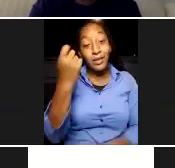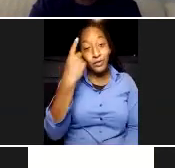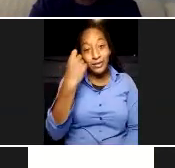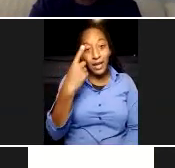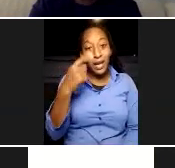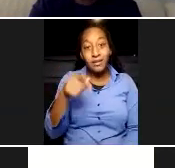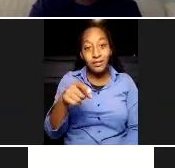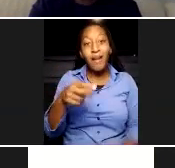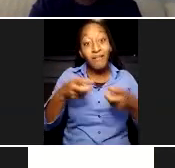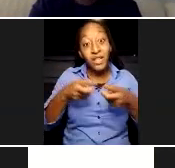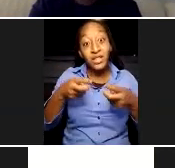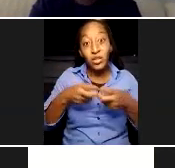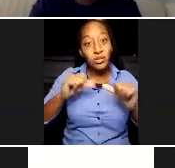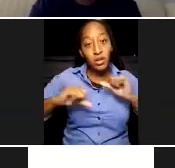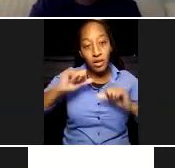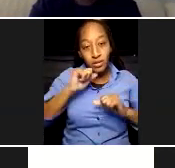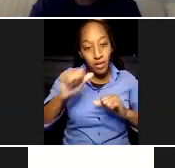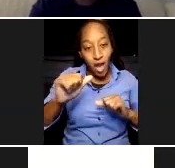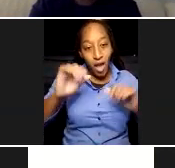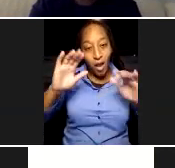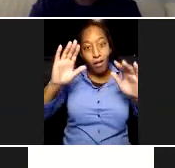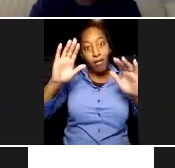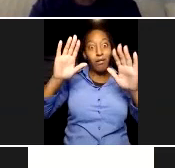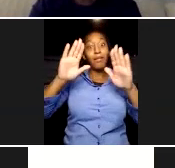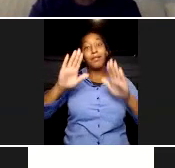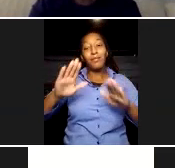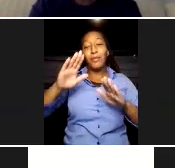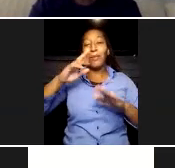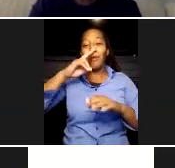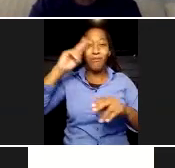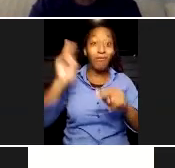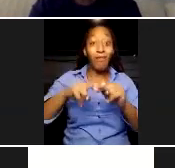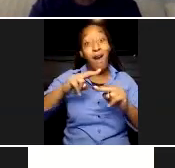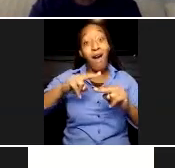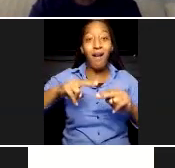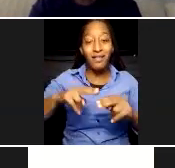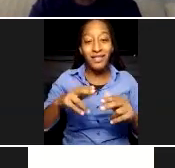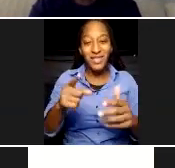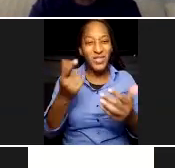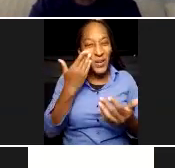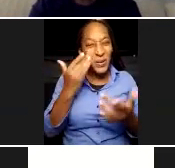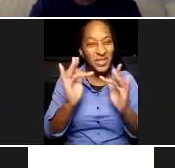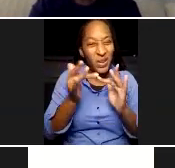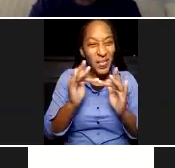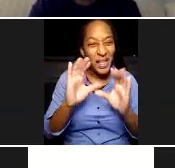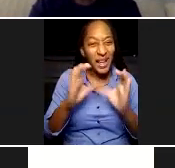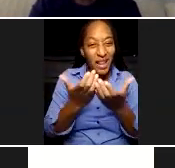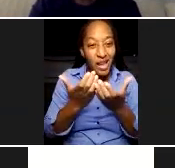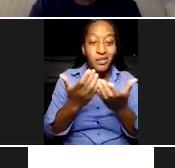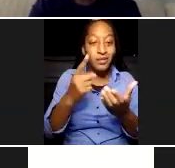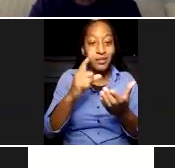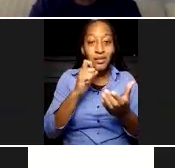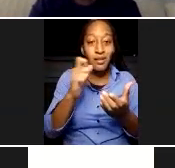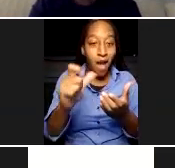or always fun, especially in this virtual environment where we're not in a laboratory setting or dealing with each other